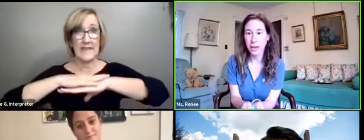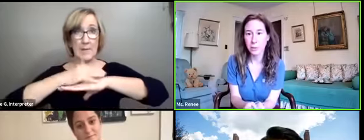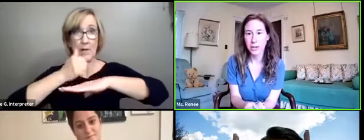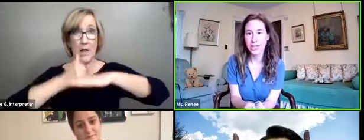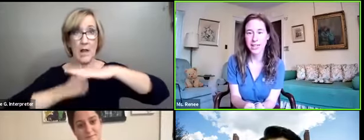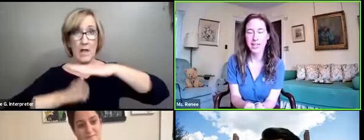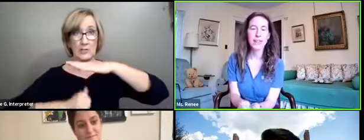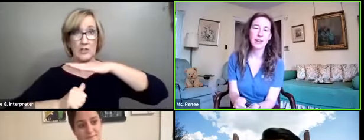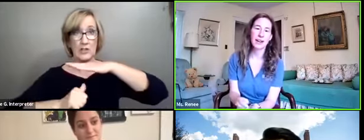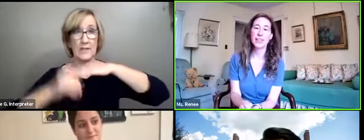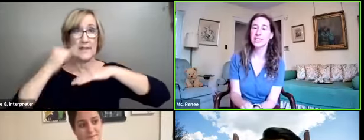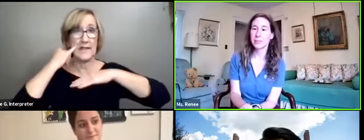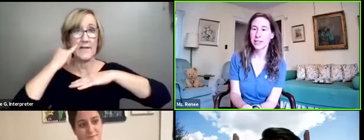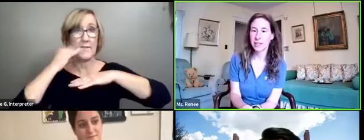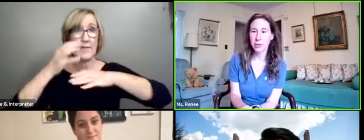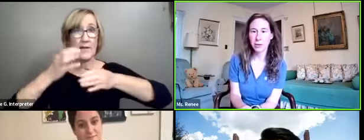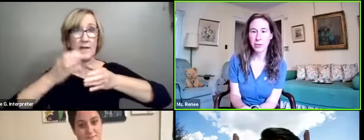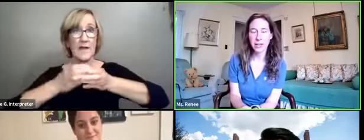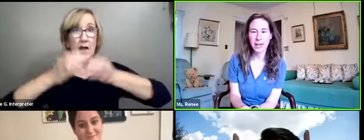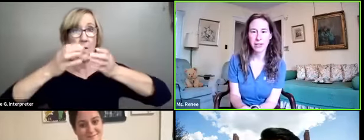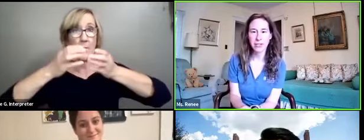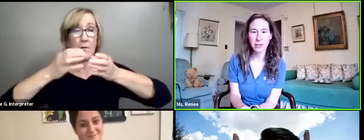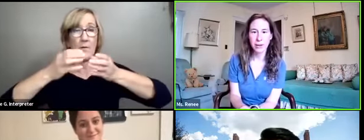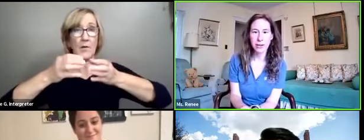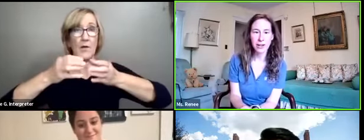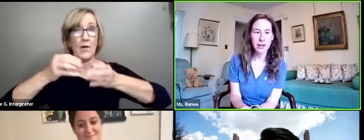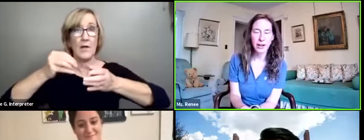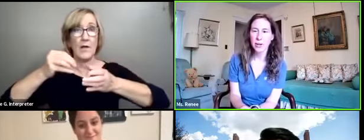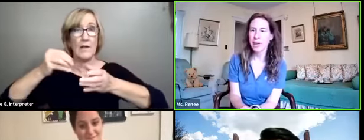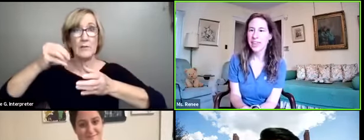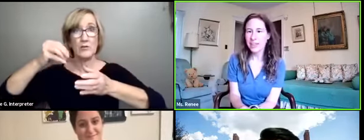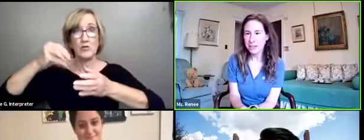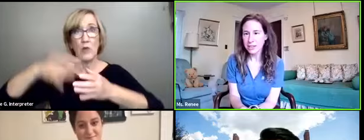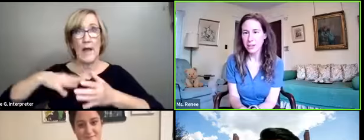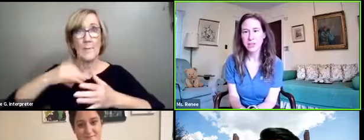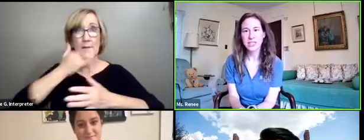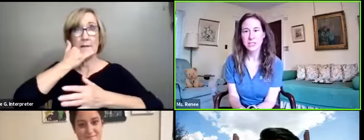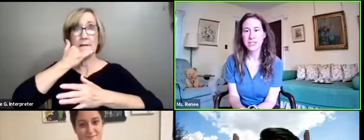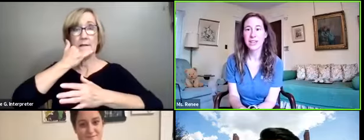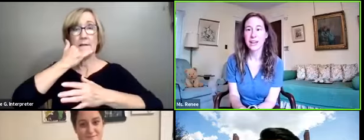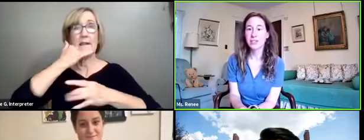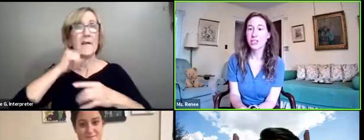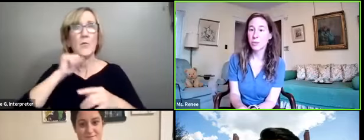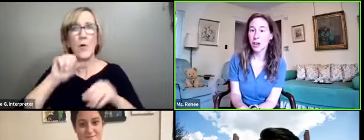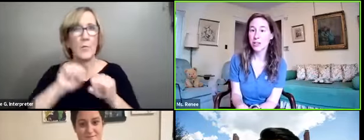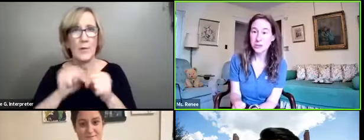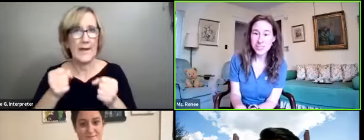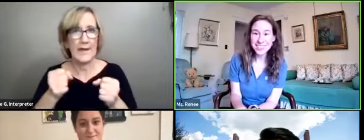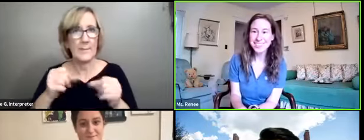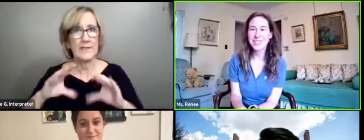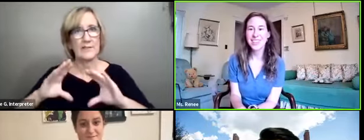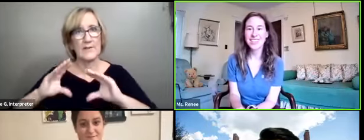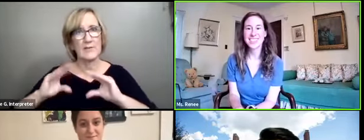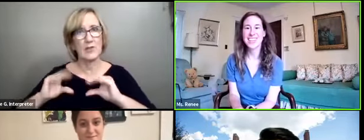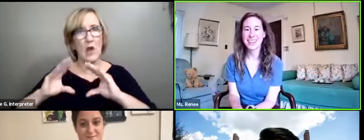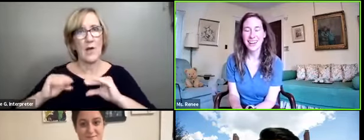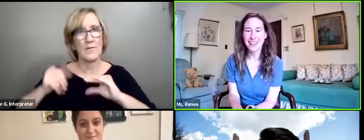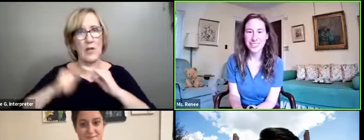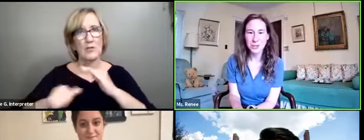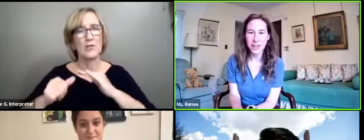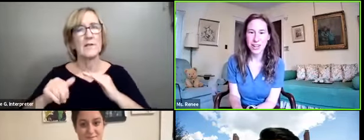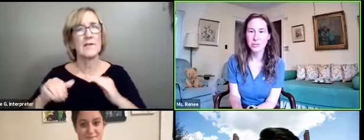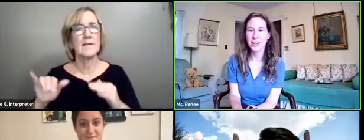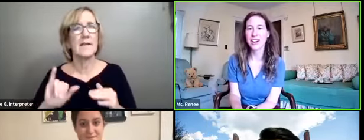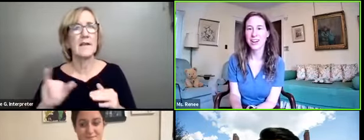it and break it. That's something that we're really careful about. And then, you know, we just use a lot of small tools. So things like a